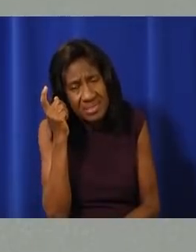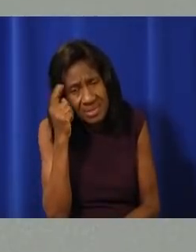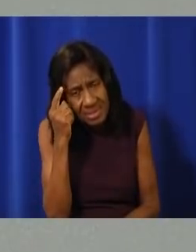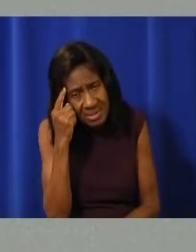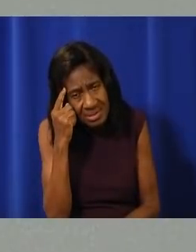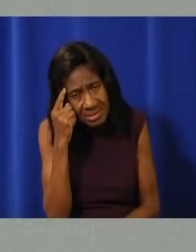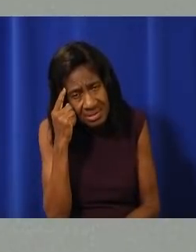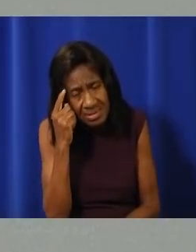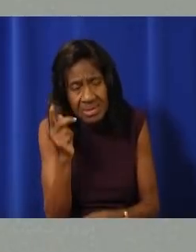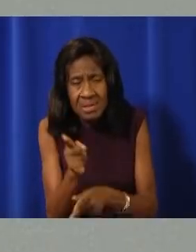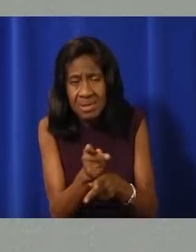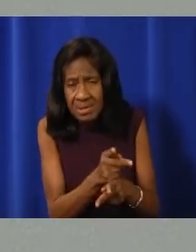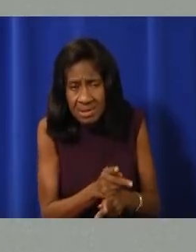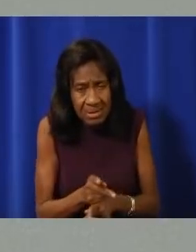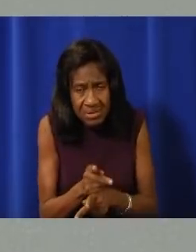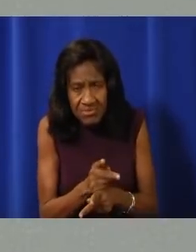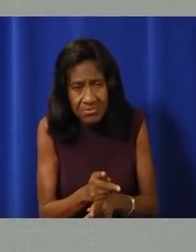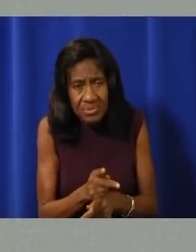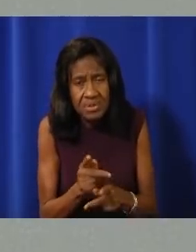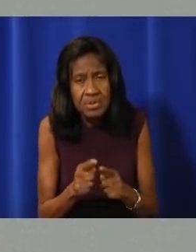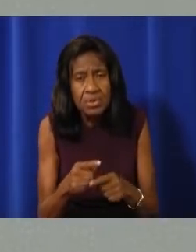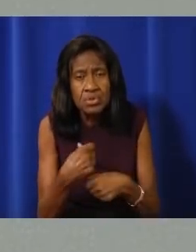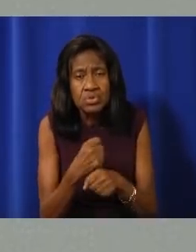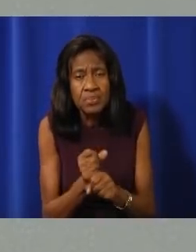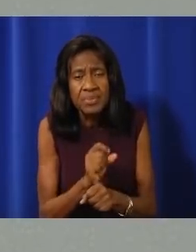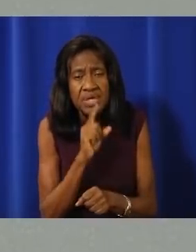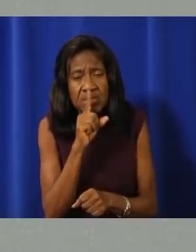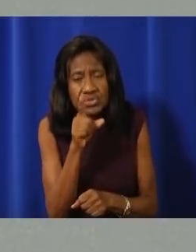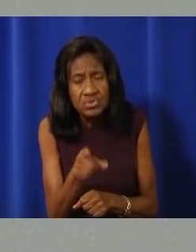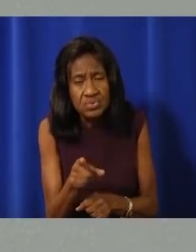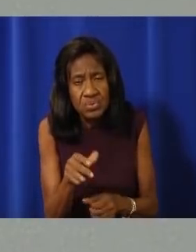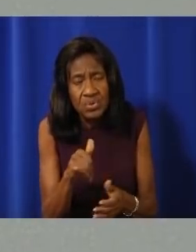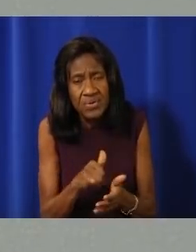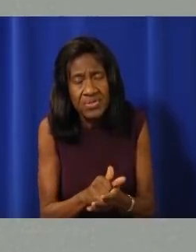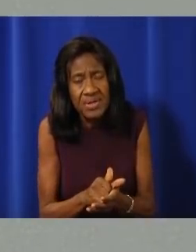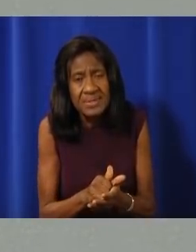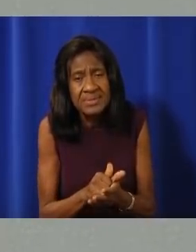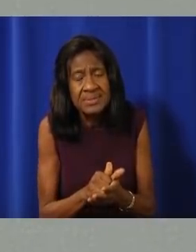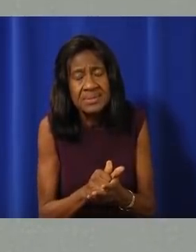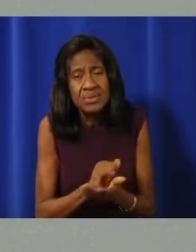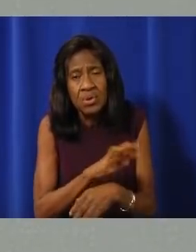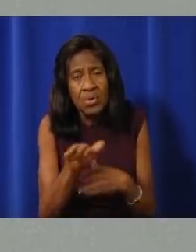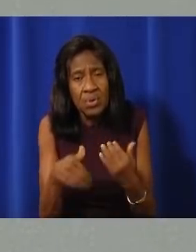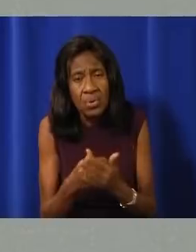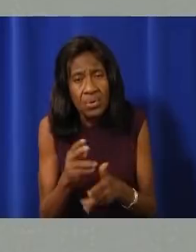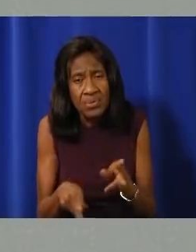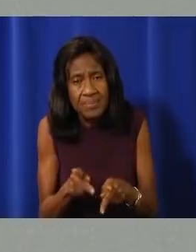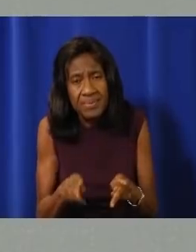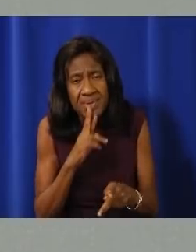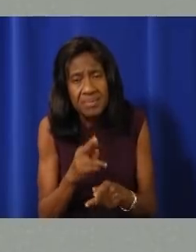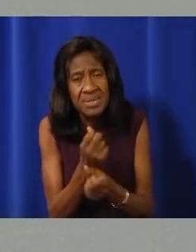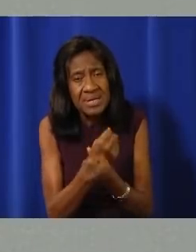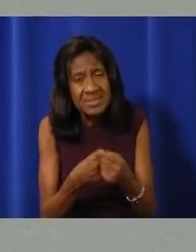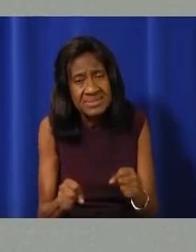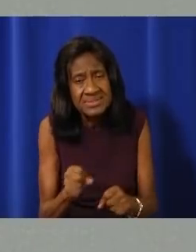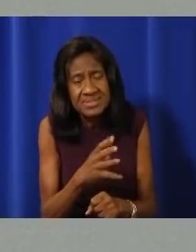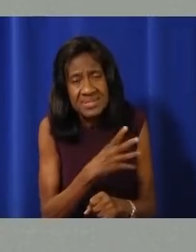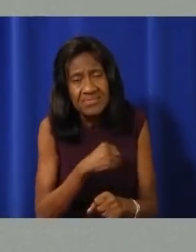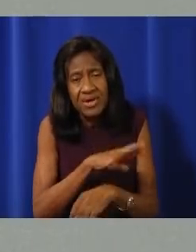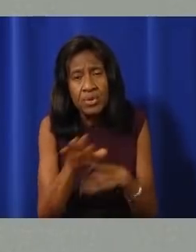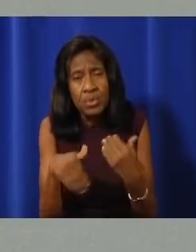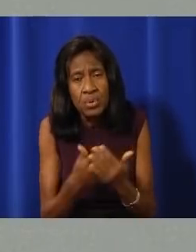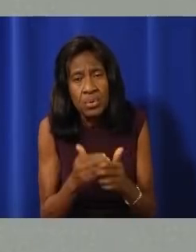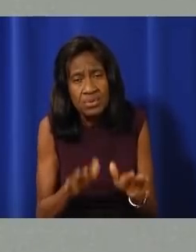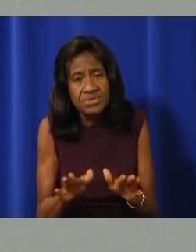to ensure that our people are safe and our children are as safe as possible. This is not